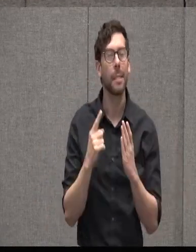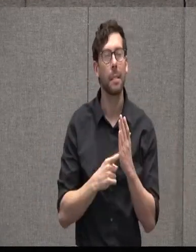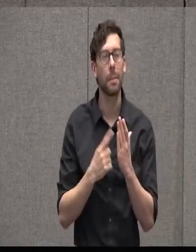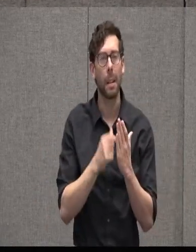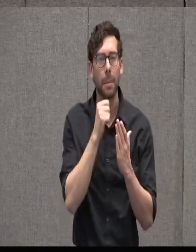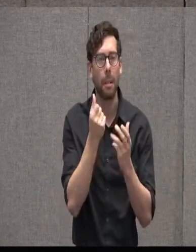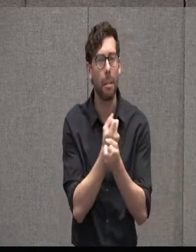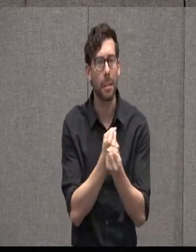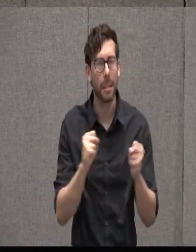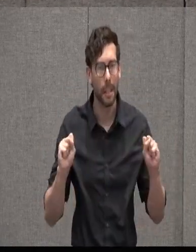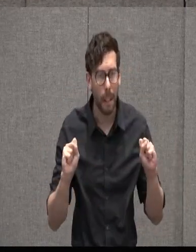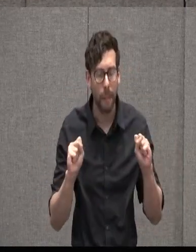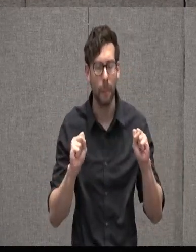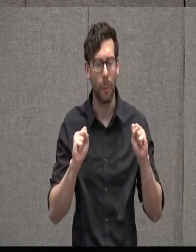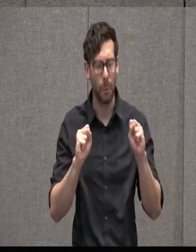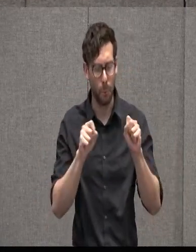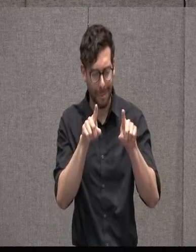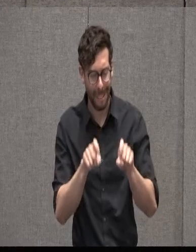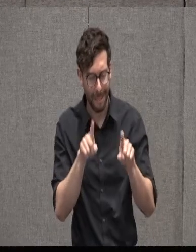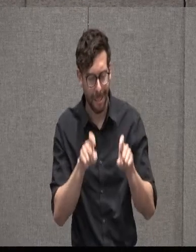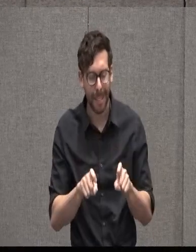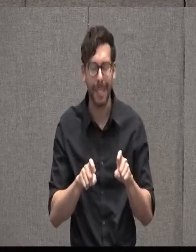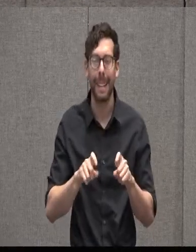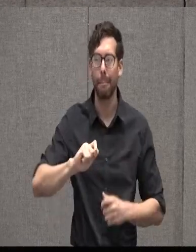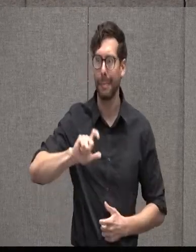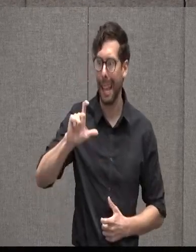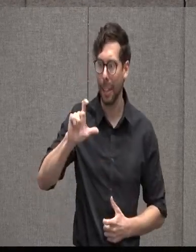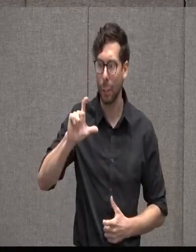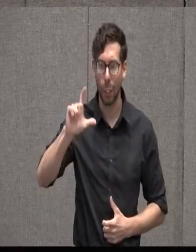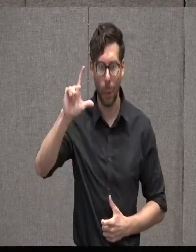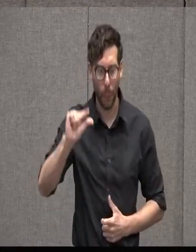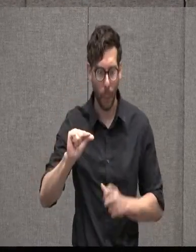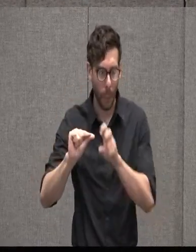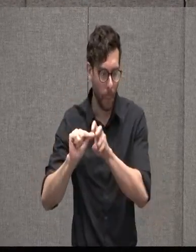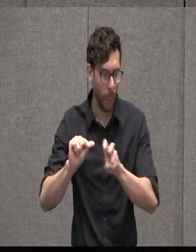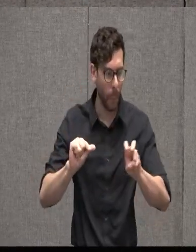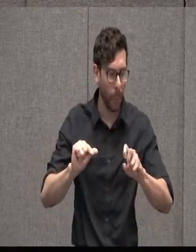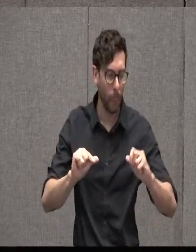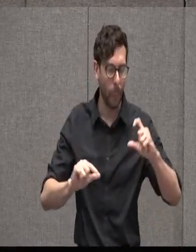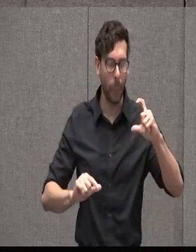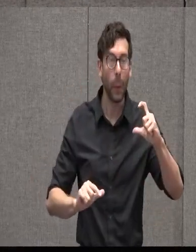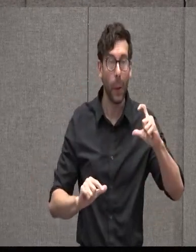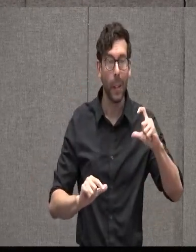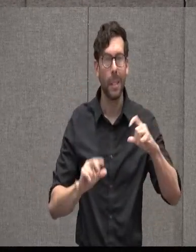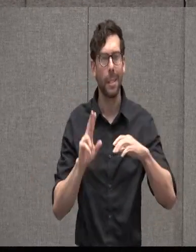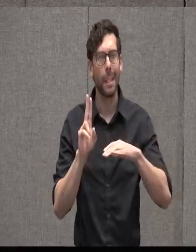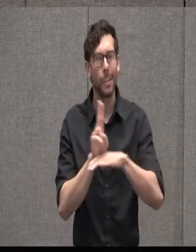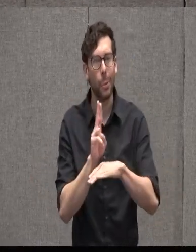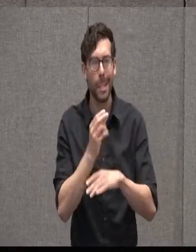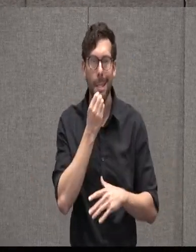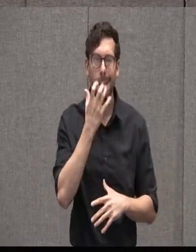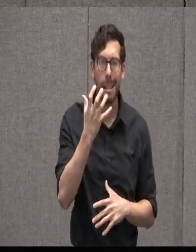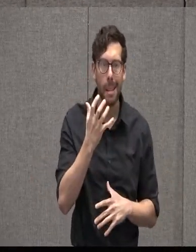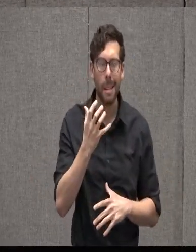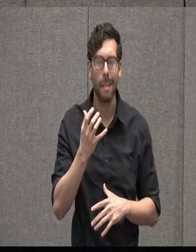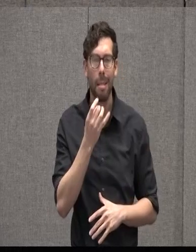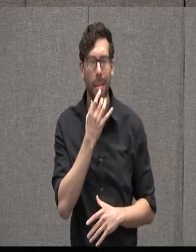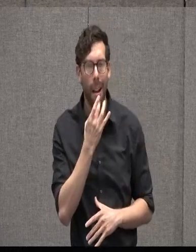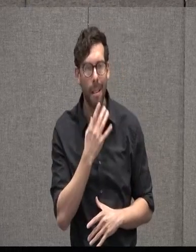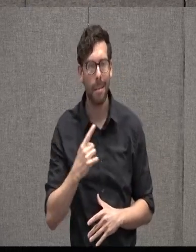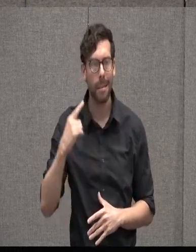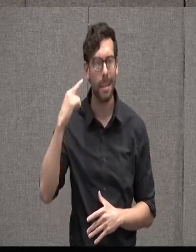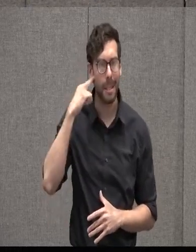sometimes and unsafe to want to explore energy transfer because it's hard to work with heat or light,